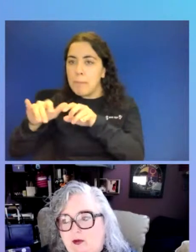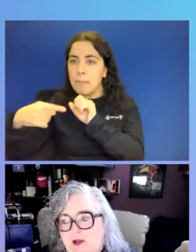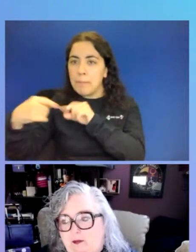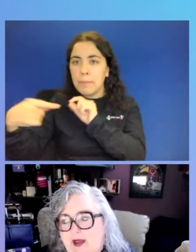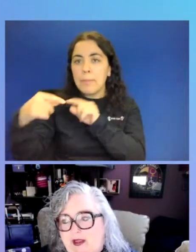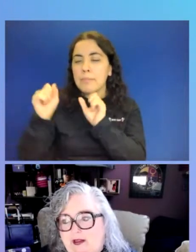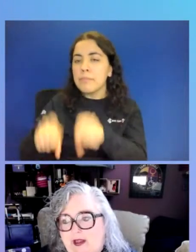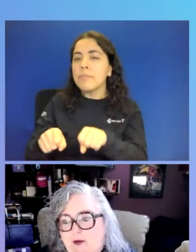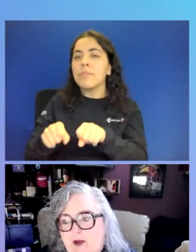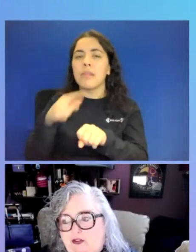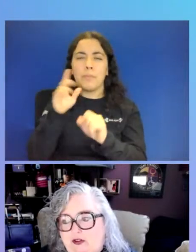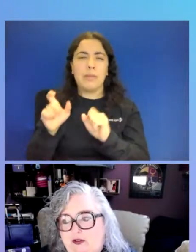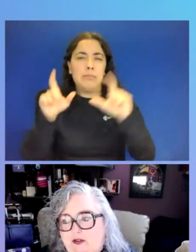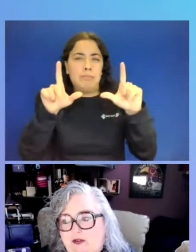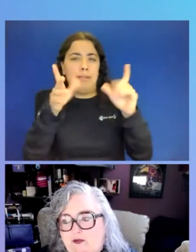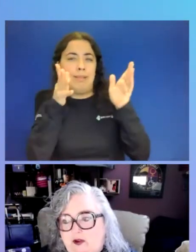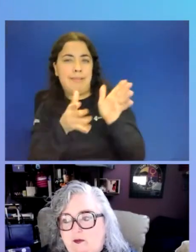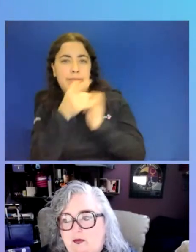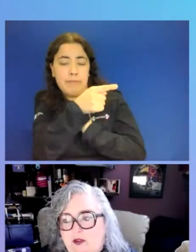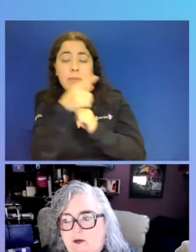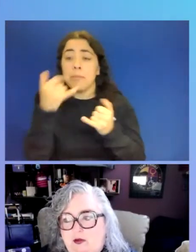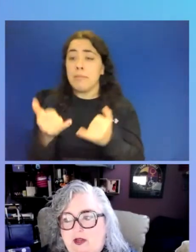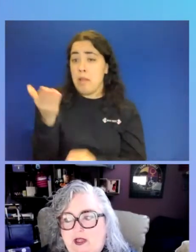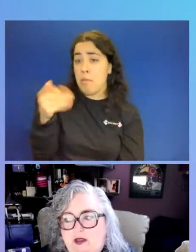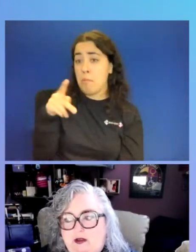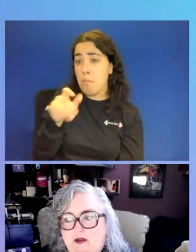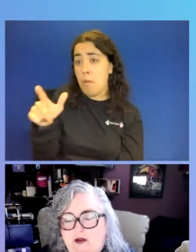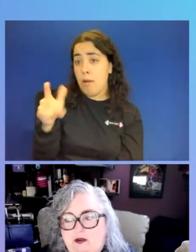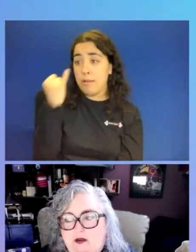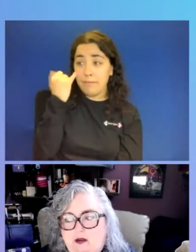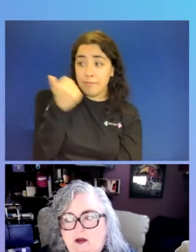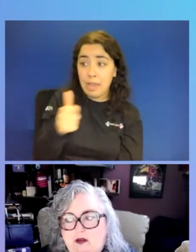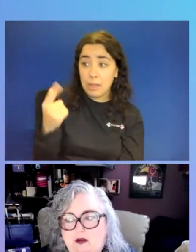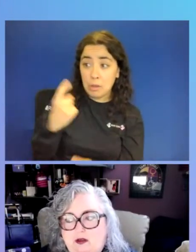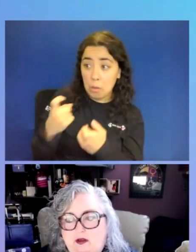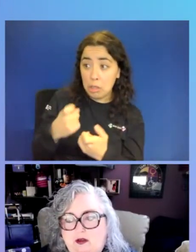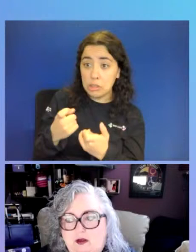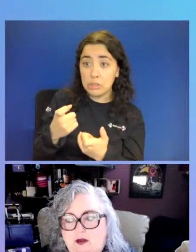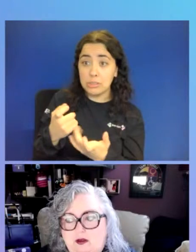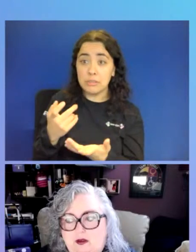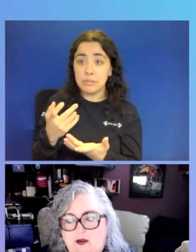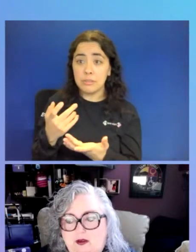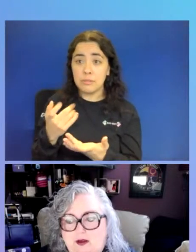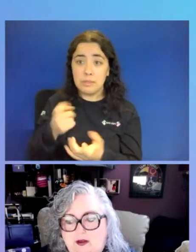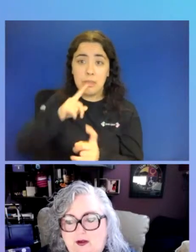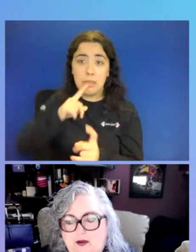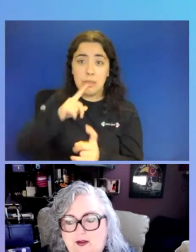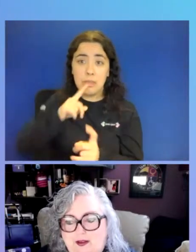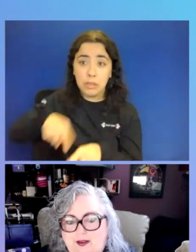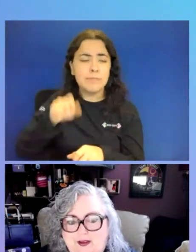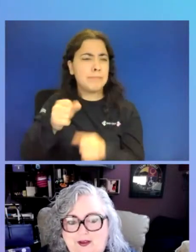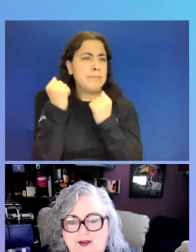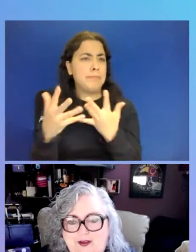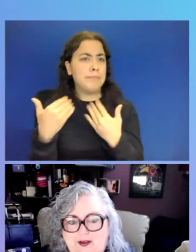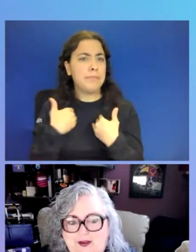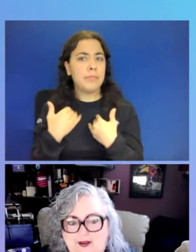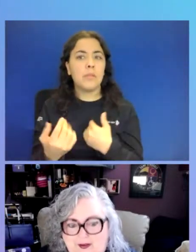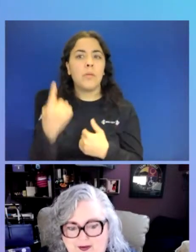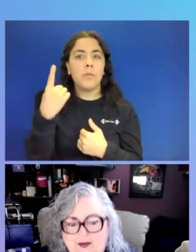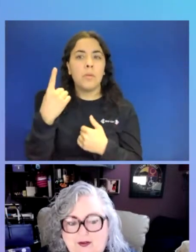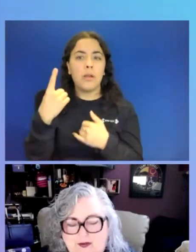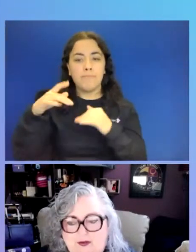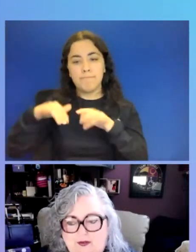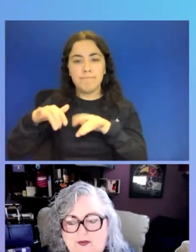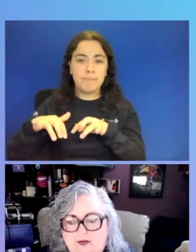Paul, I think we'll come back and take questions from the Yeah. community. Yeah. I've got quite a few. We have got an active chat. Sam